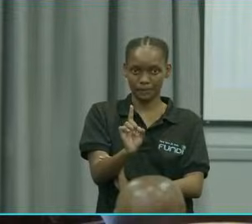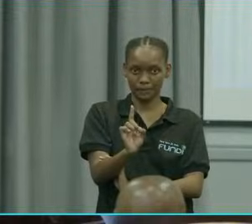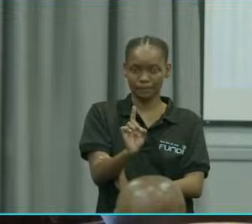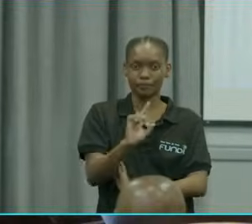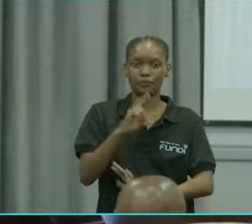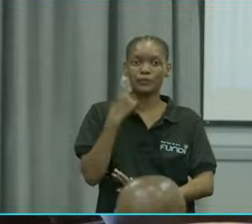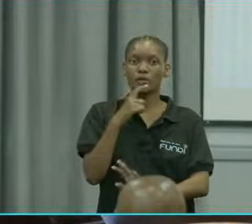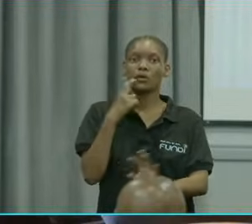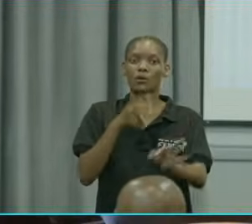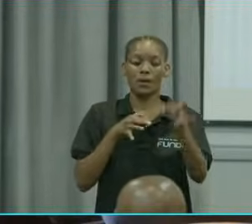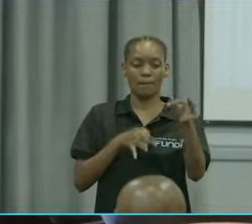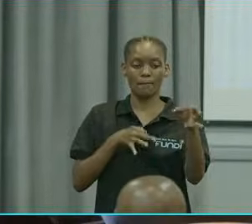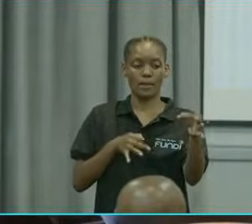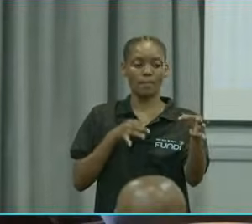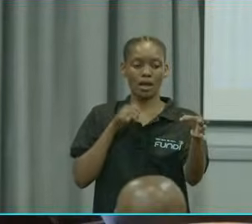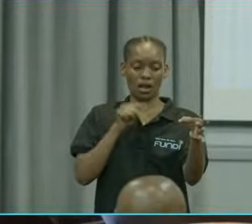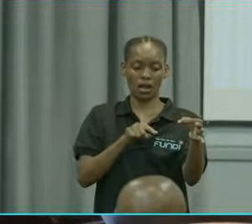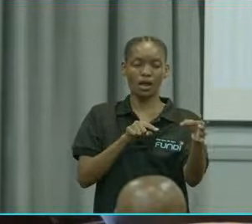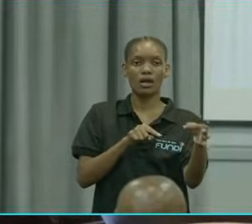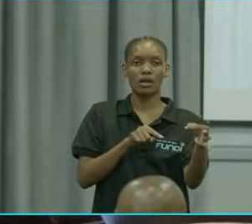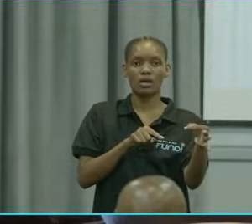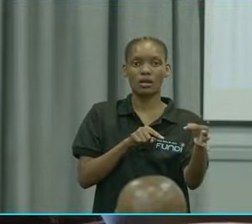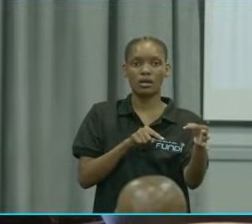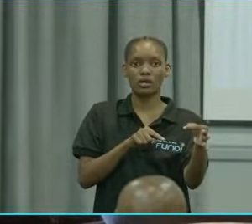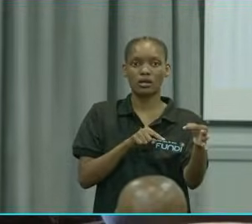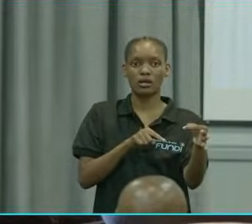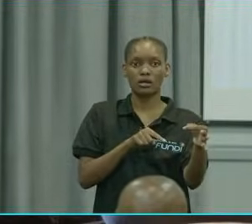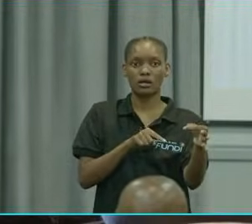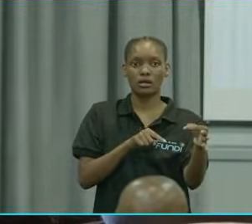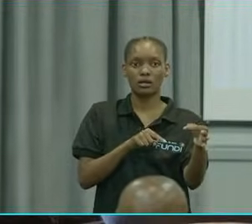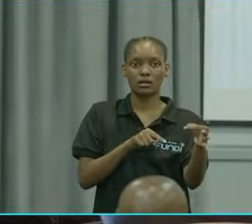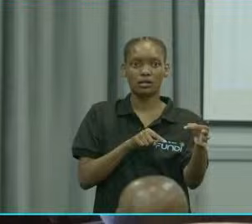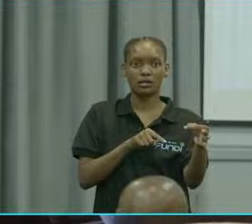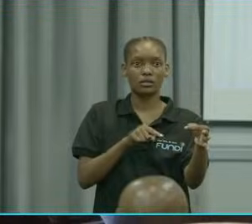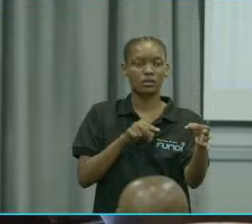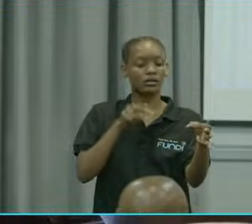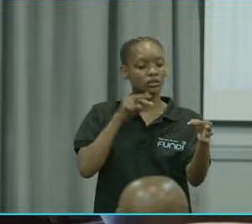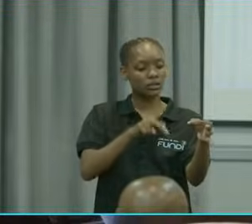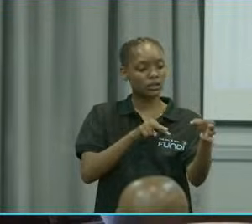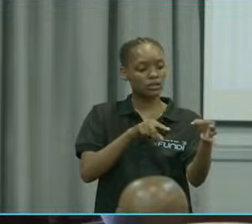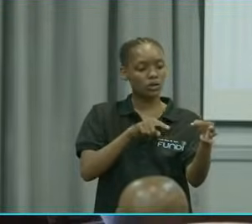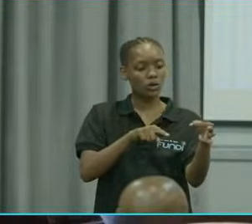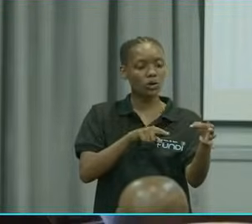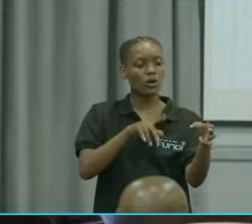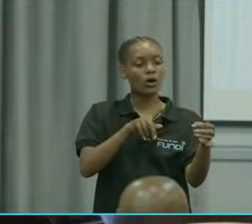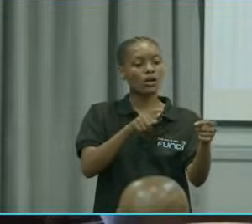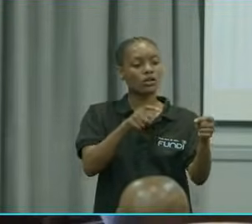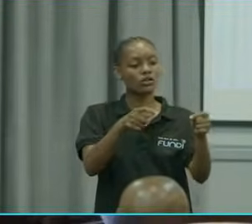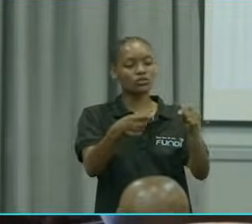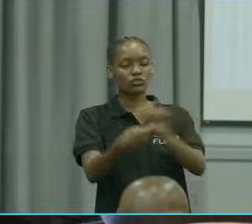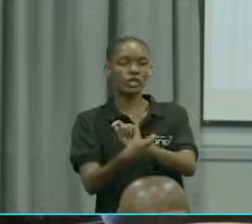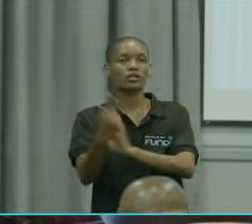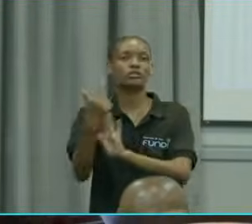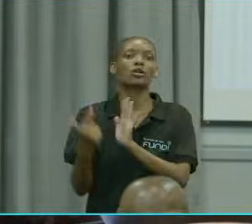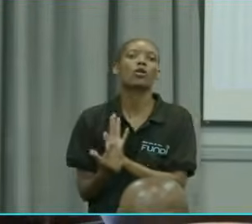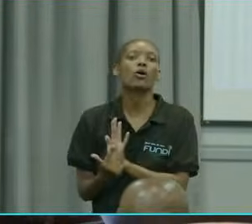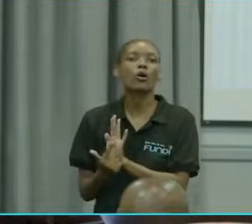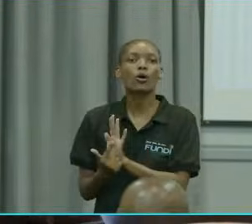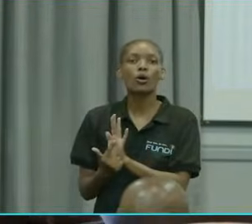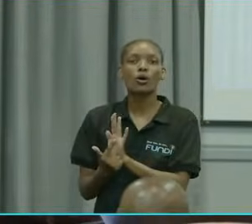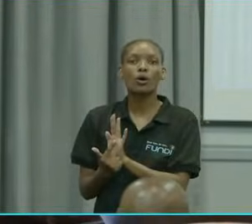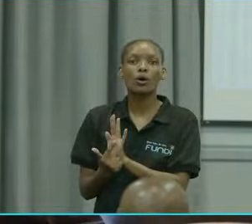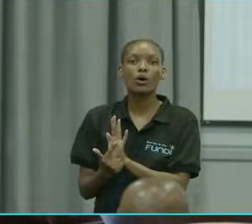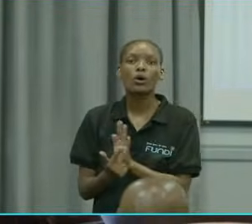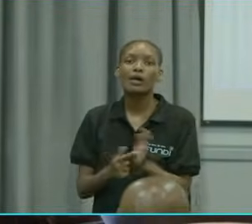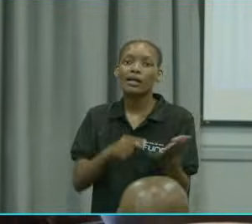white paper and ensuring that it now moves in terms of the legislation processes, and that it can